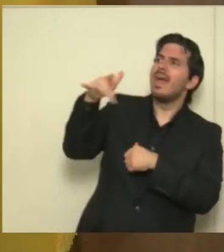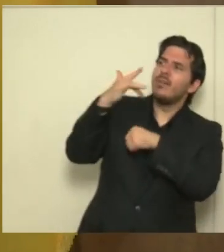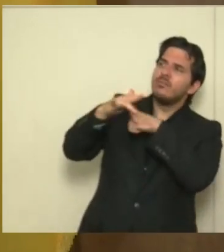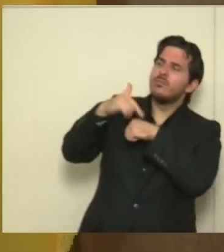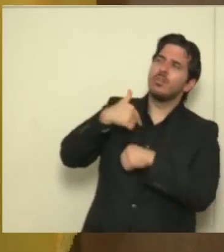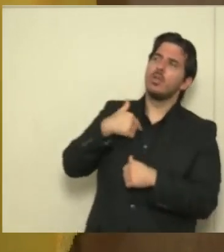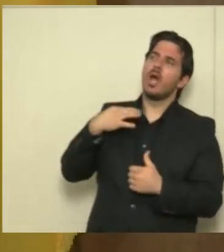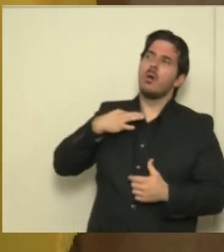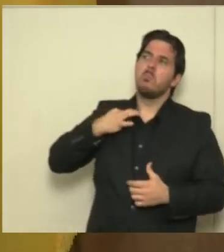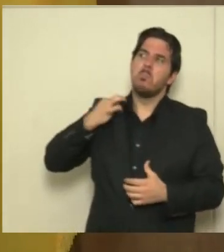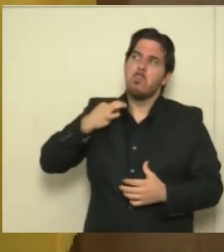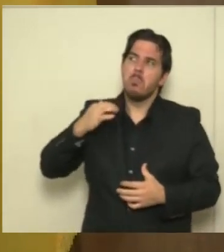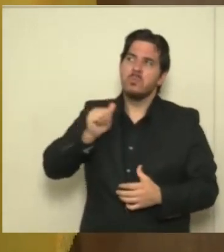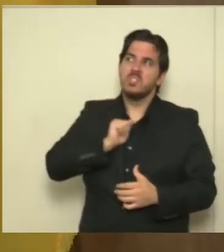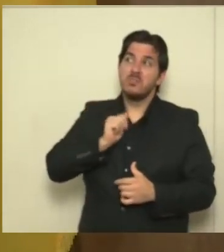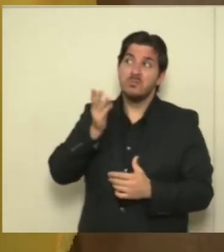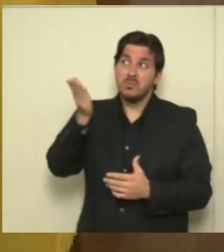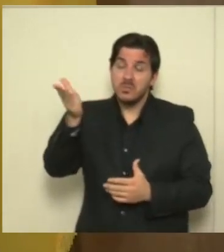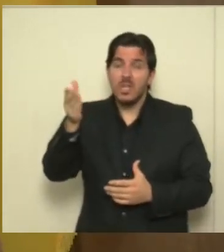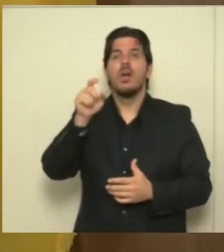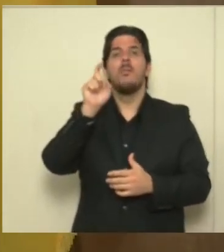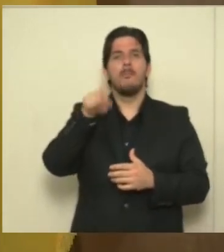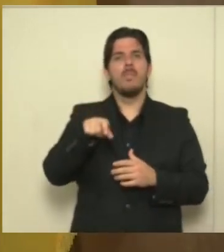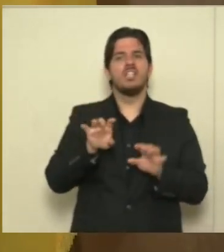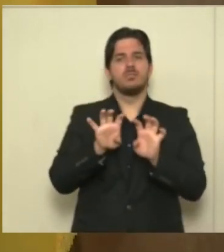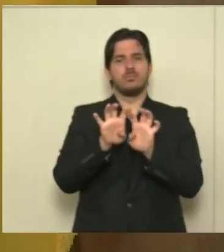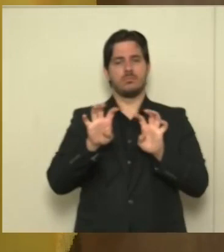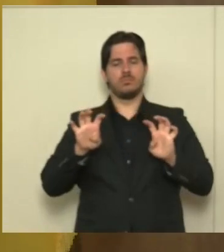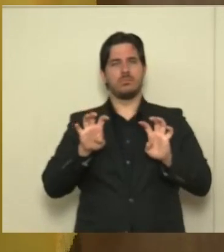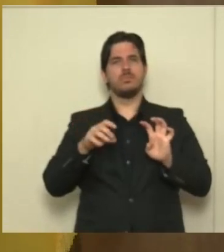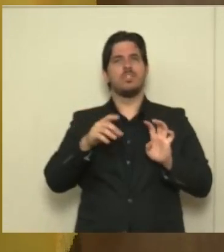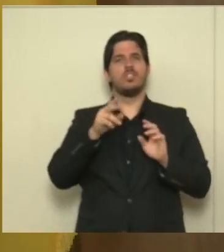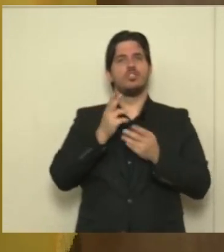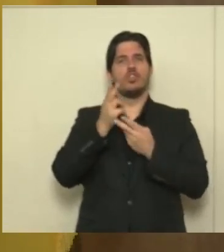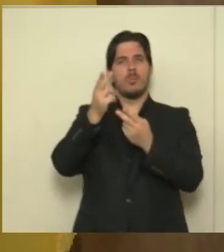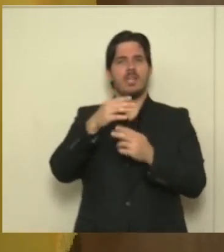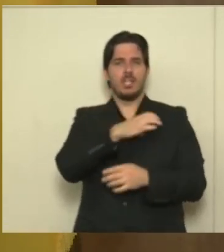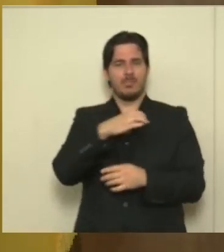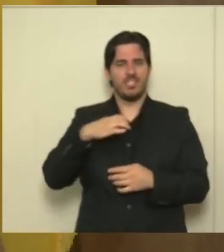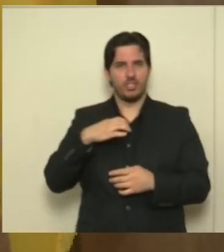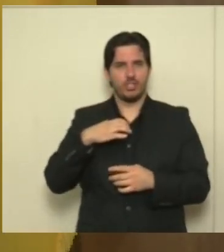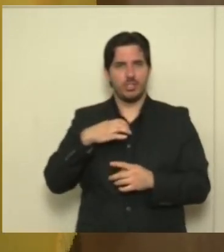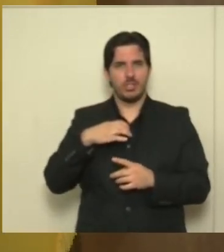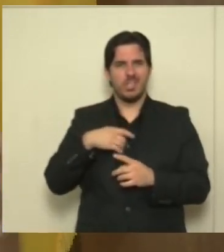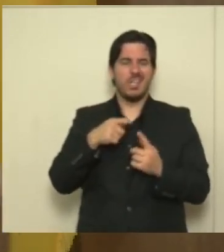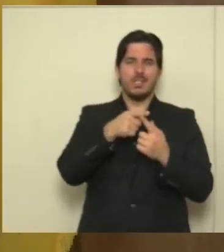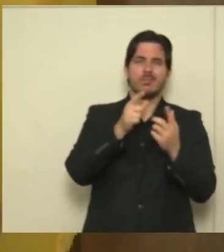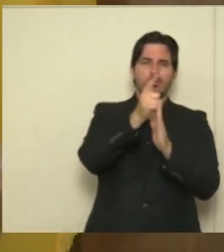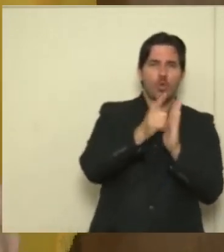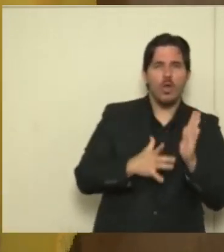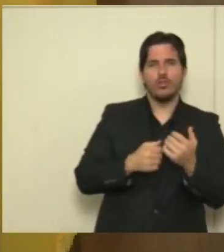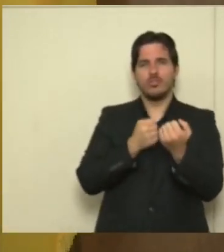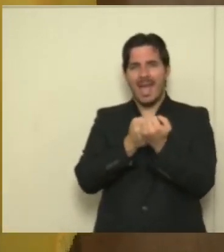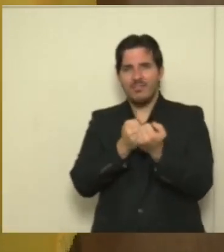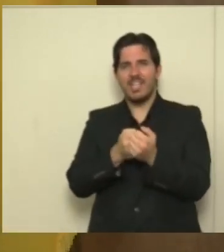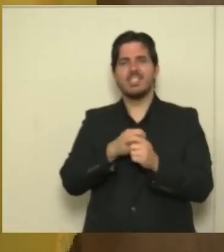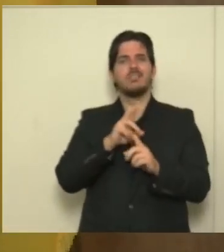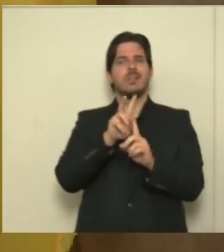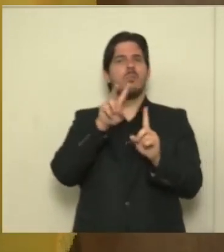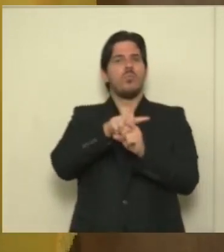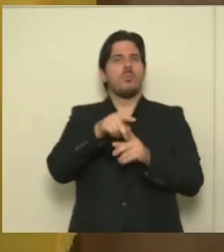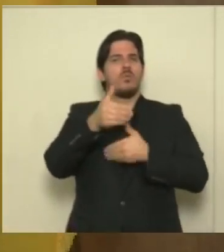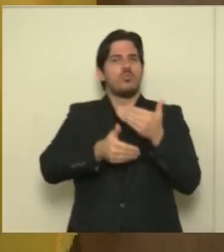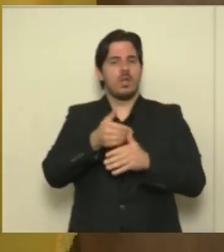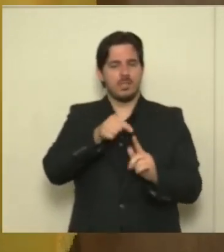before the Judicial Nominating Commission. That commission's made up of lawyers and consumers advocates, and there's an appointment process